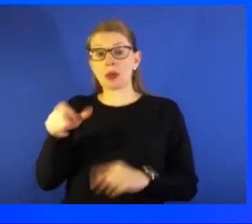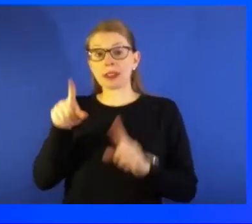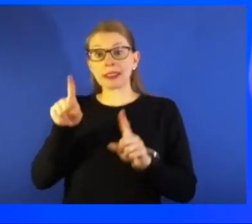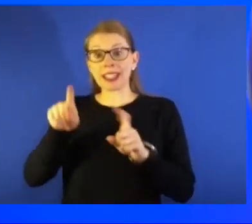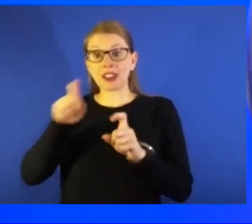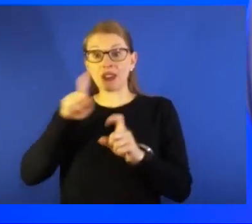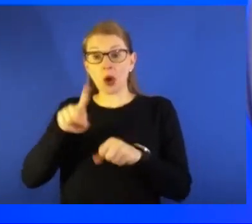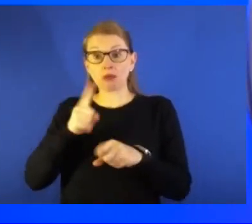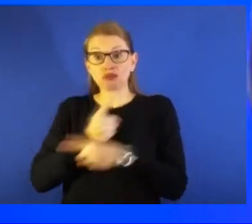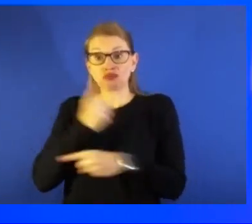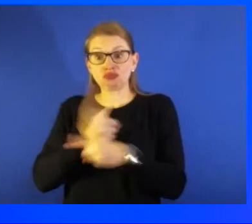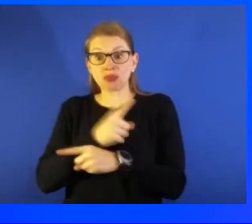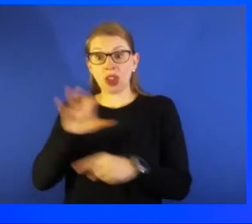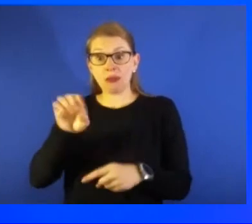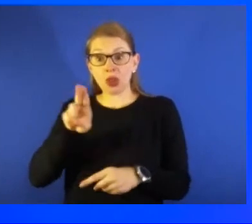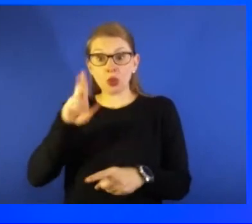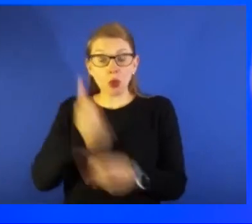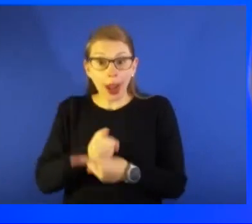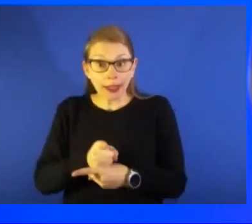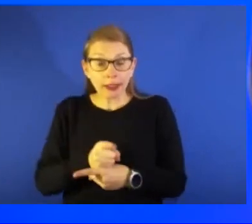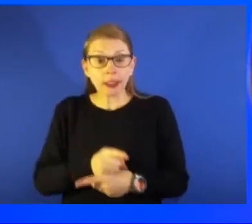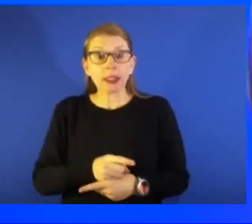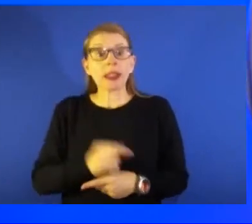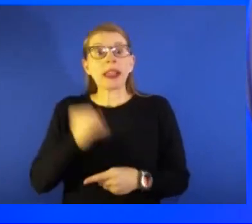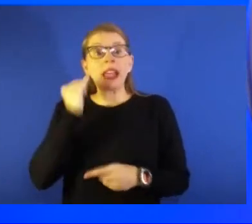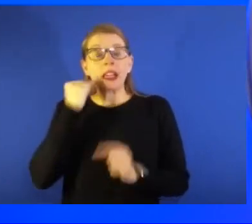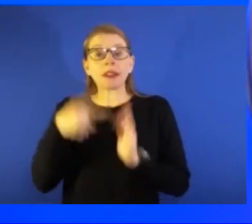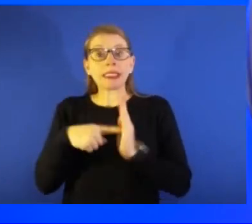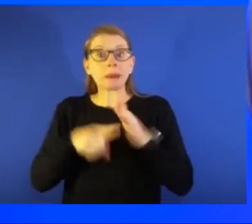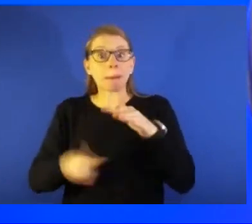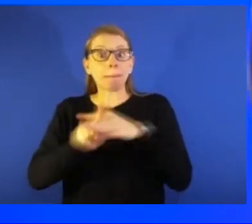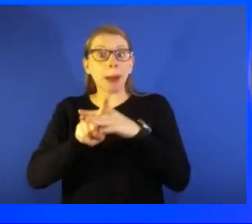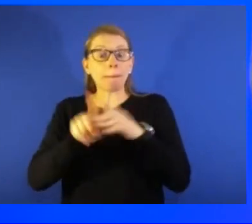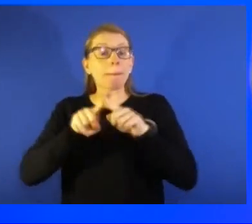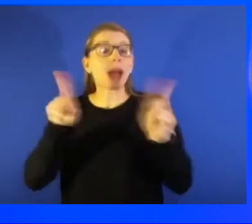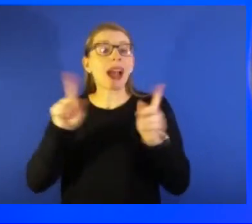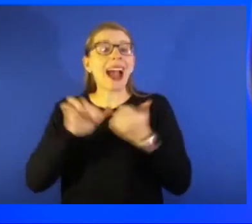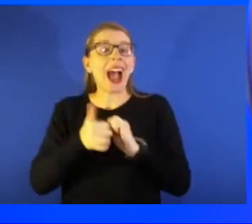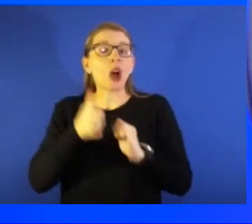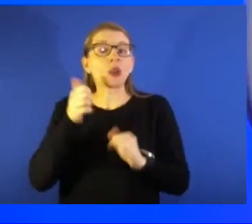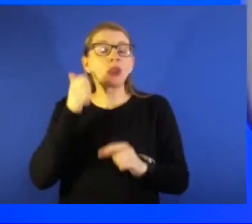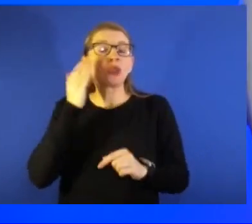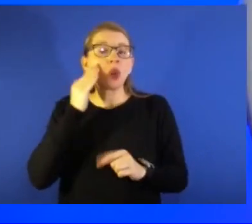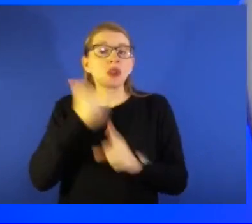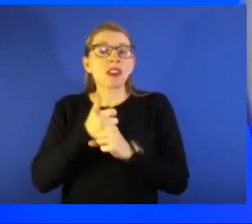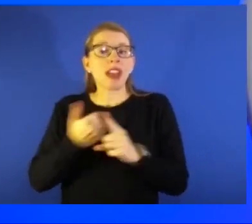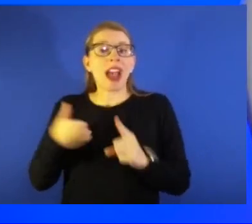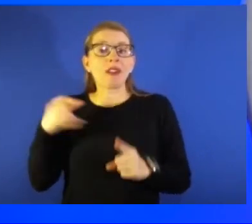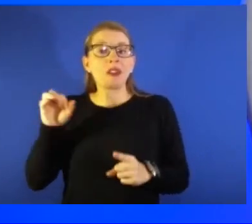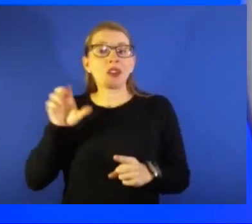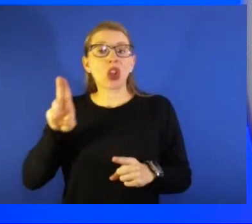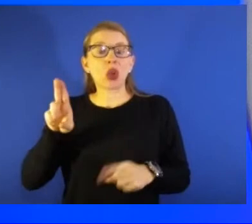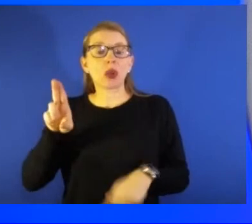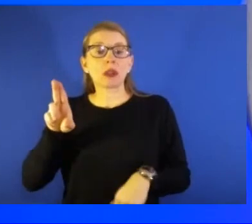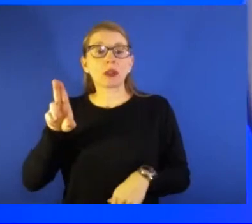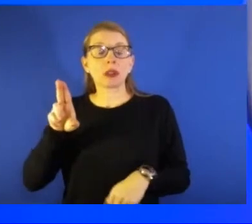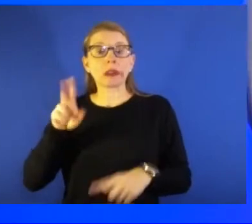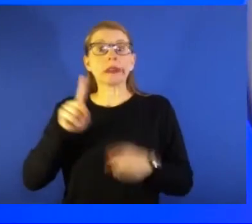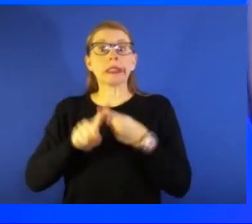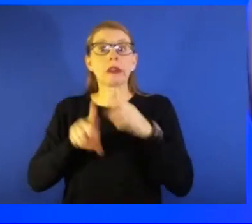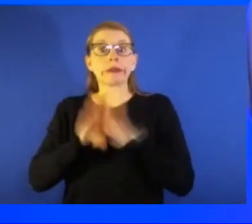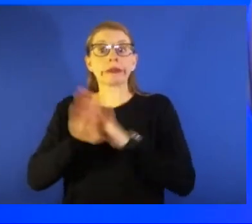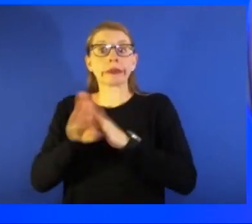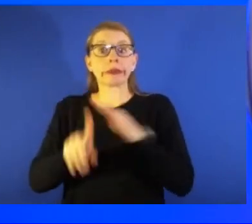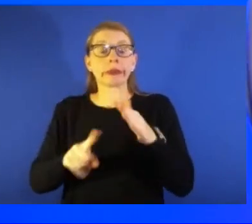They're like, well, no, unless you get symptoms. I'm like, correct. How would you know you would have the flu? And said, you come up with symptoms then. I was like, it's the